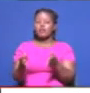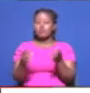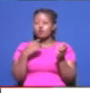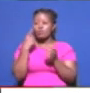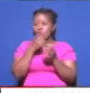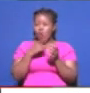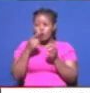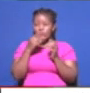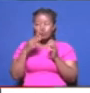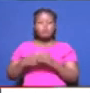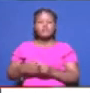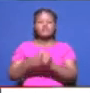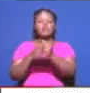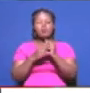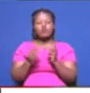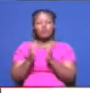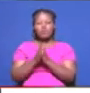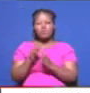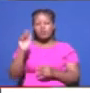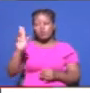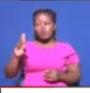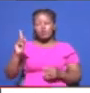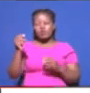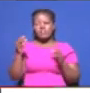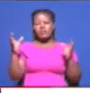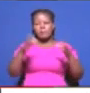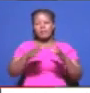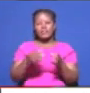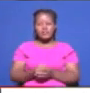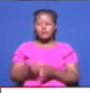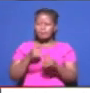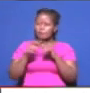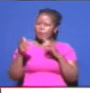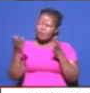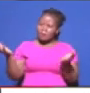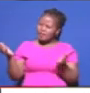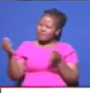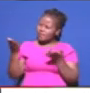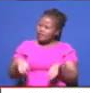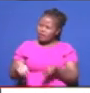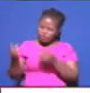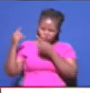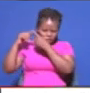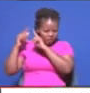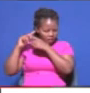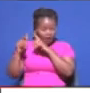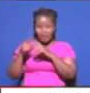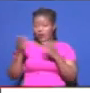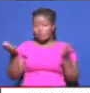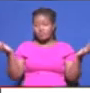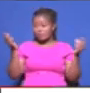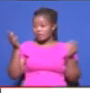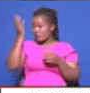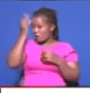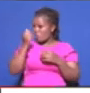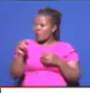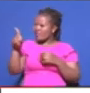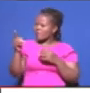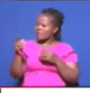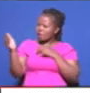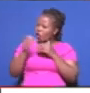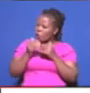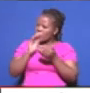flag of UDA in the general poll. But you'll be asking yourself why the hall is almost empty, and